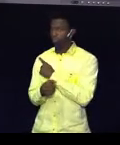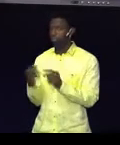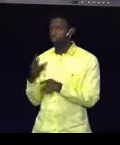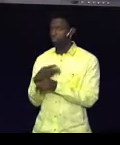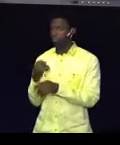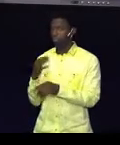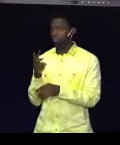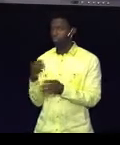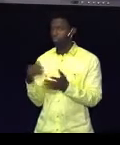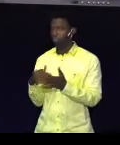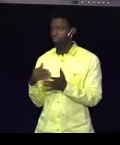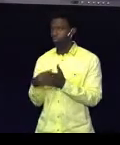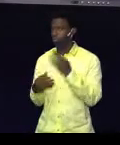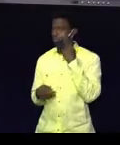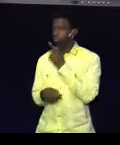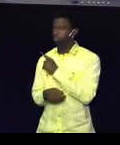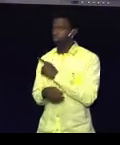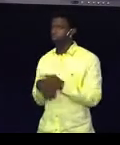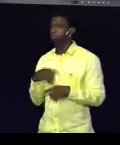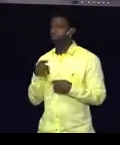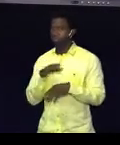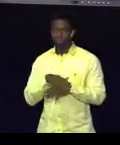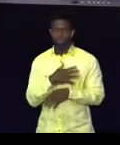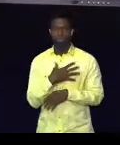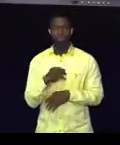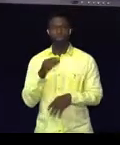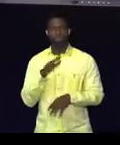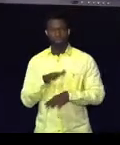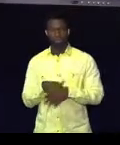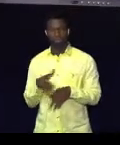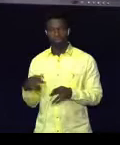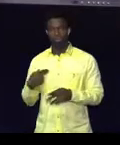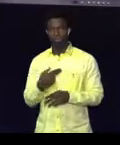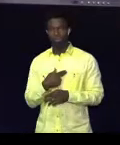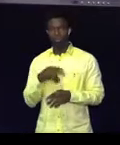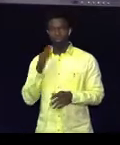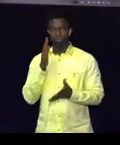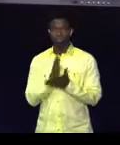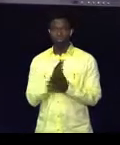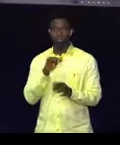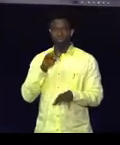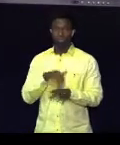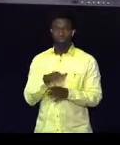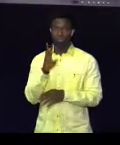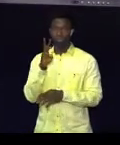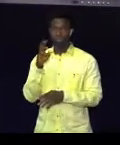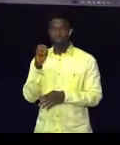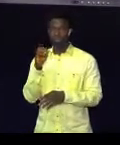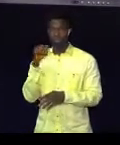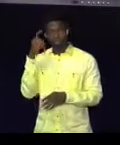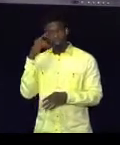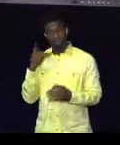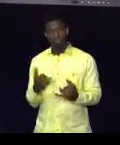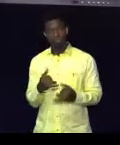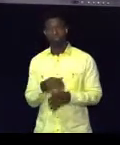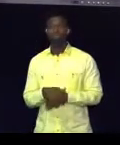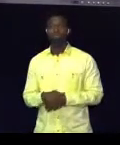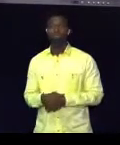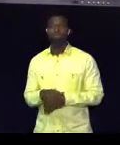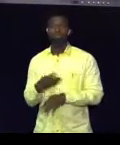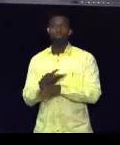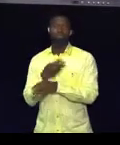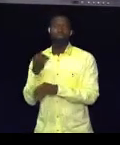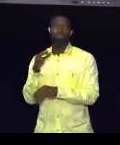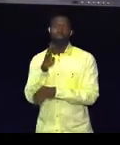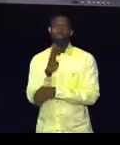So these are the multiples of 6 once again. You go on and on, but let's just stop at 64. Now, I think you get the idea of what we're